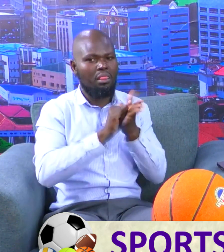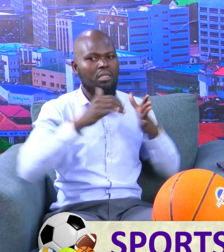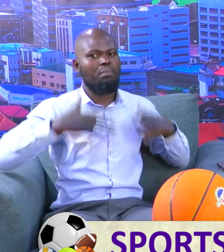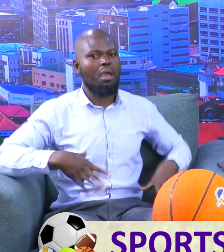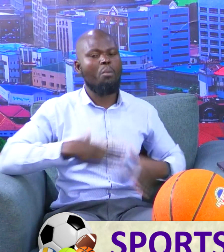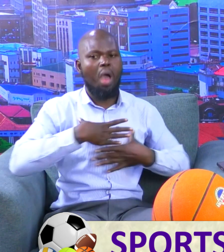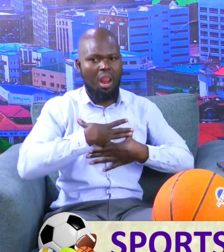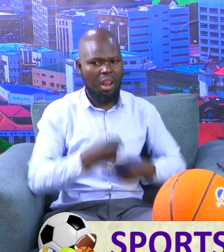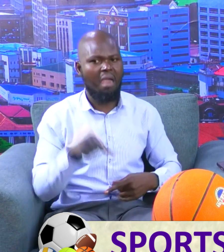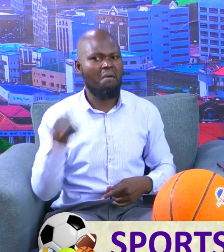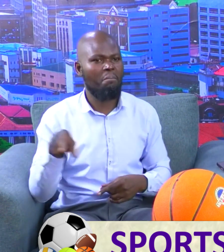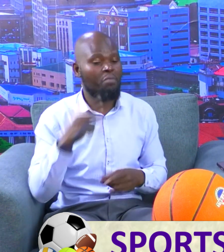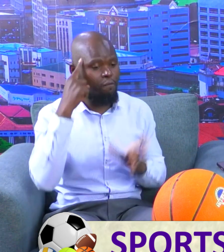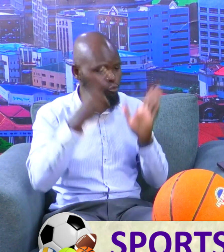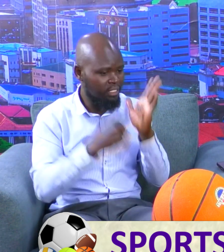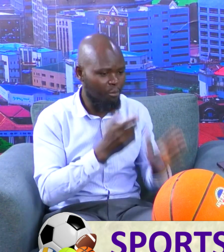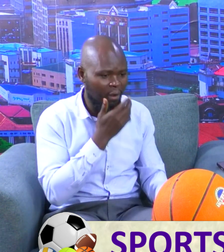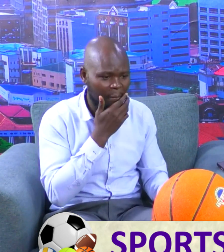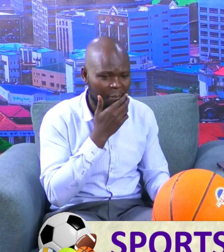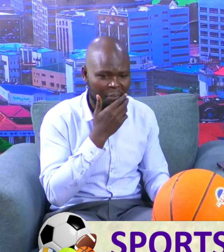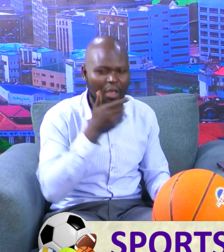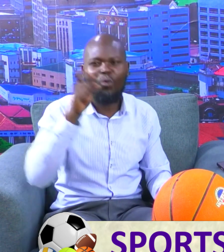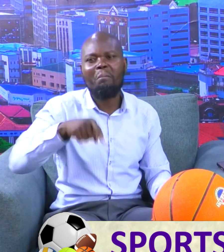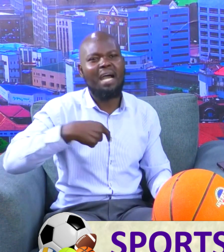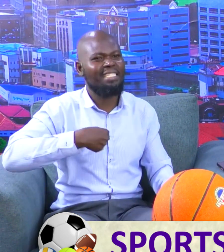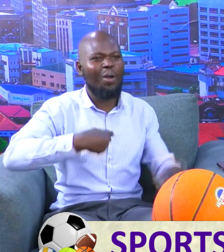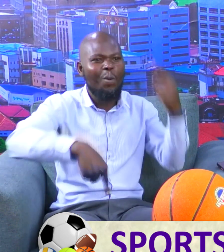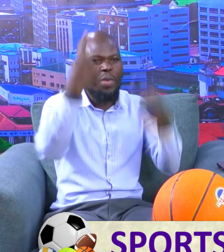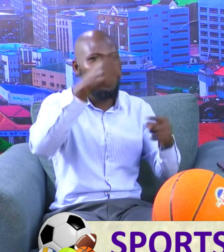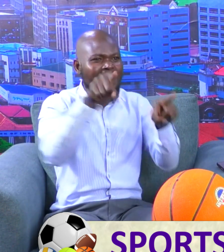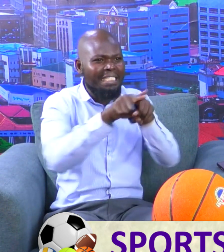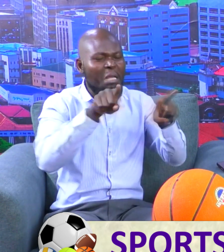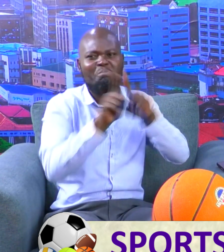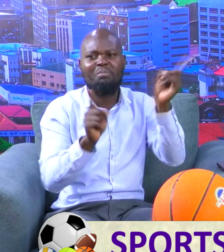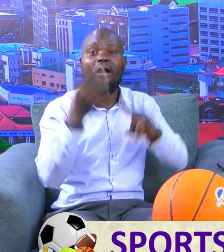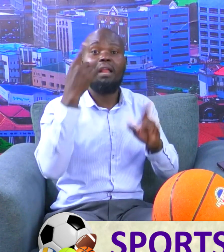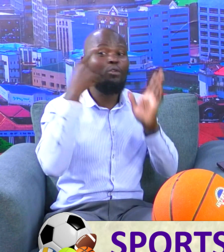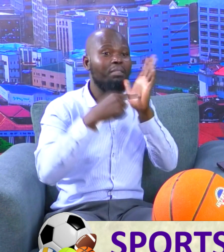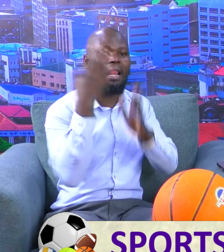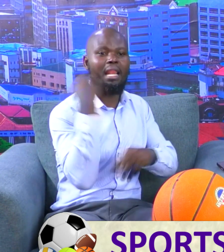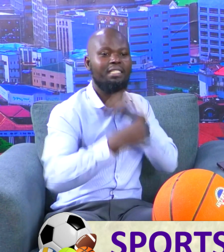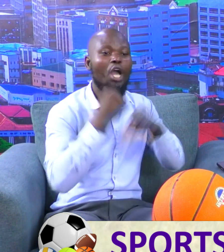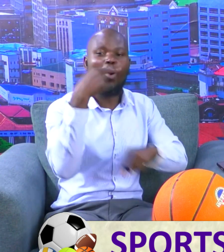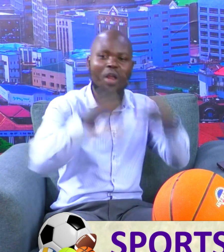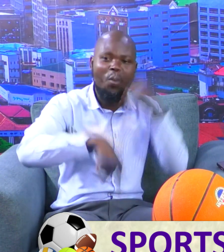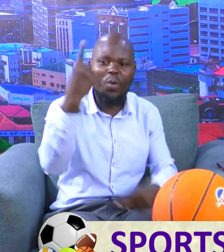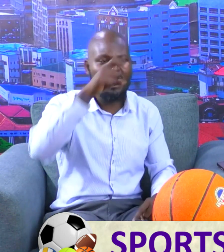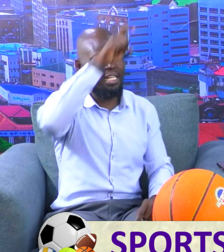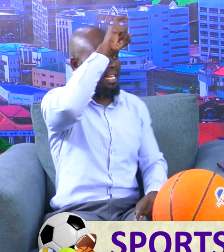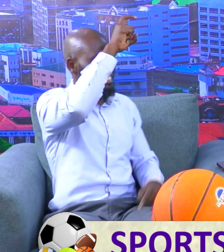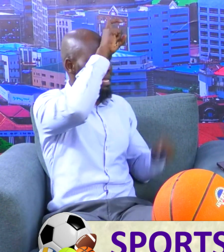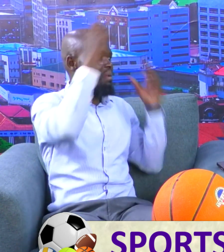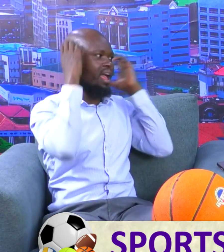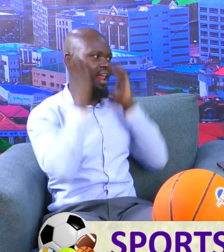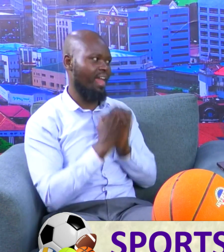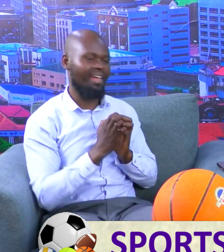And also to have a dream, it's very important for each player. But we've never seen people